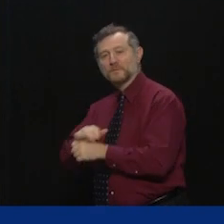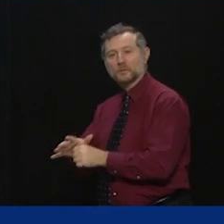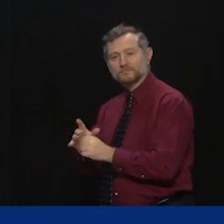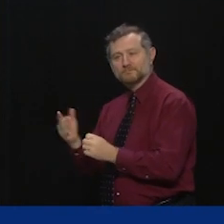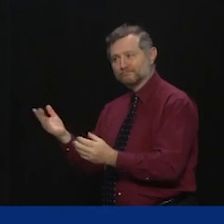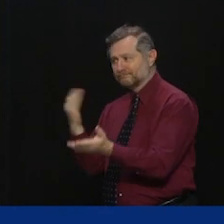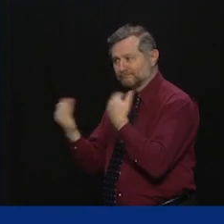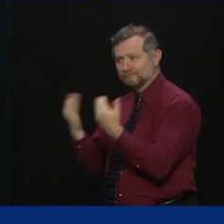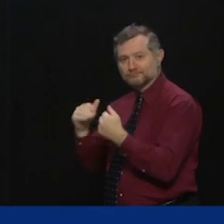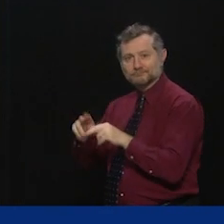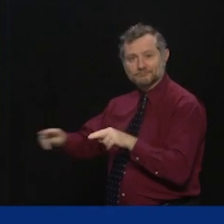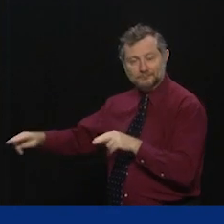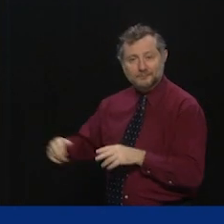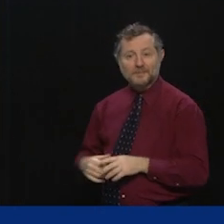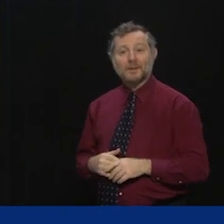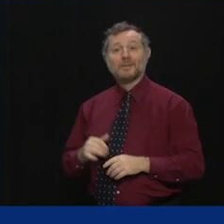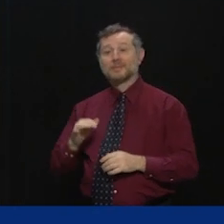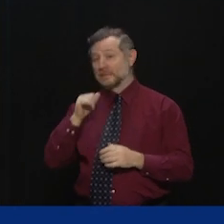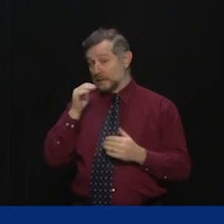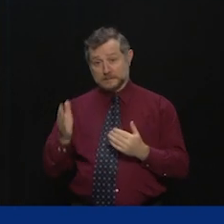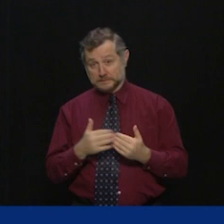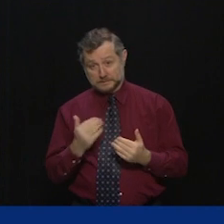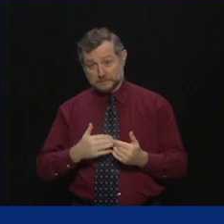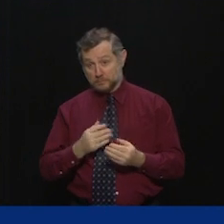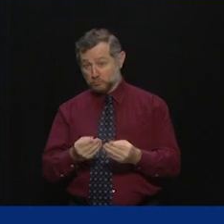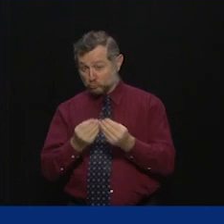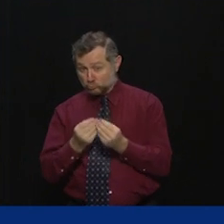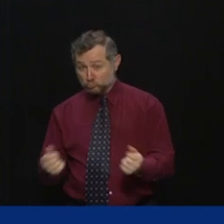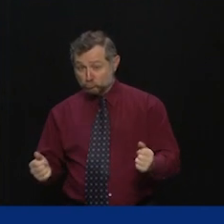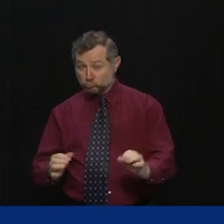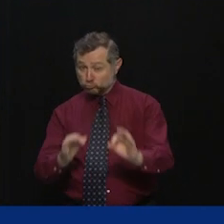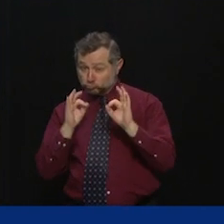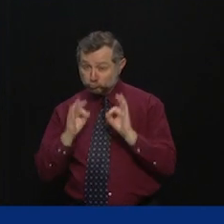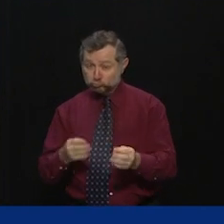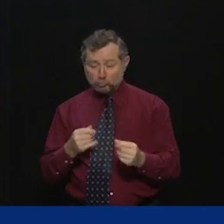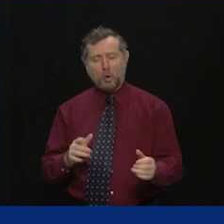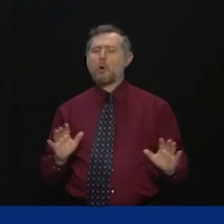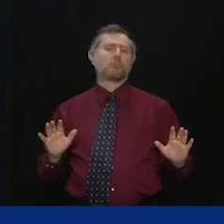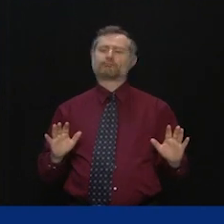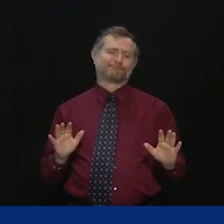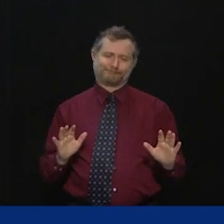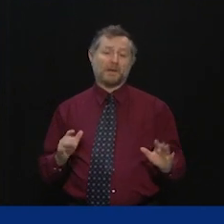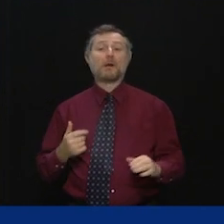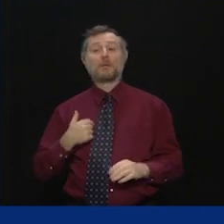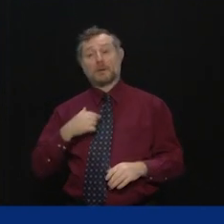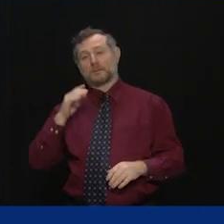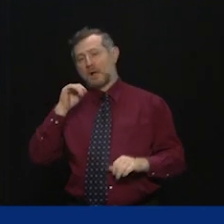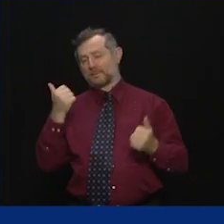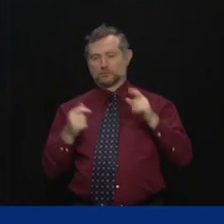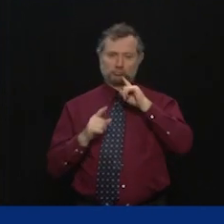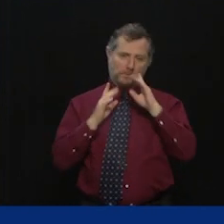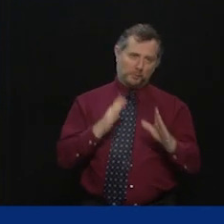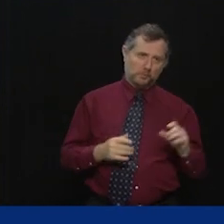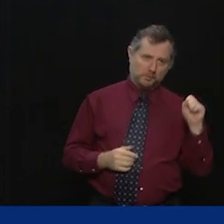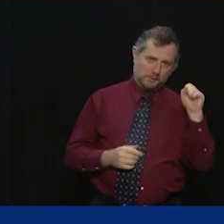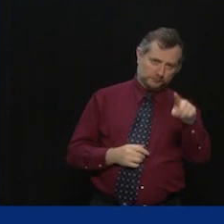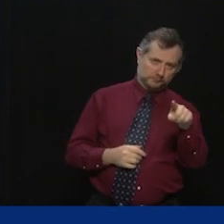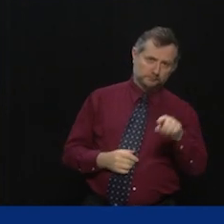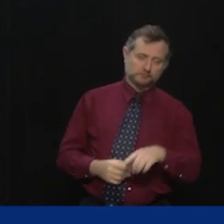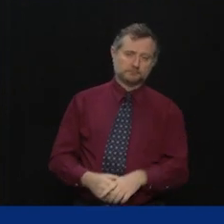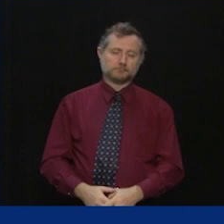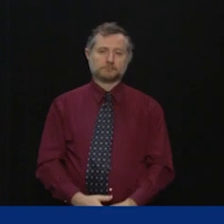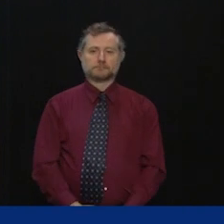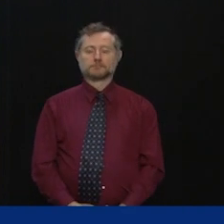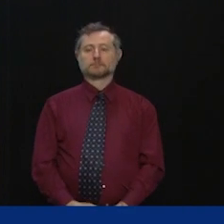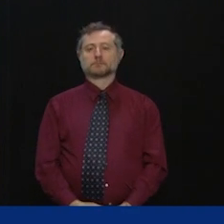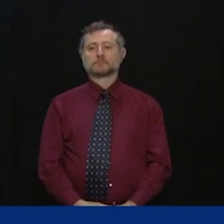going to be a perfect situation, but again, it's preventable. Governor, I'm sure you've game planned